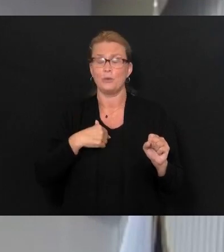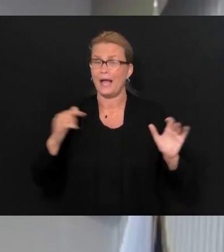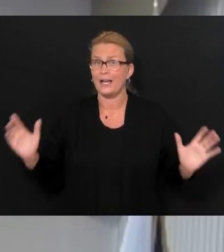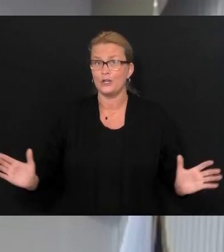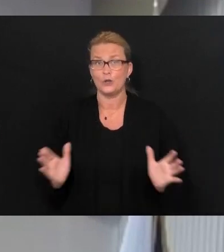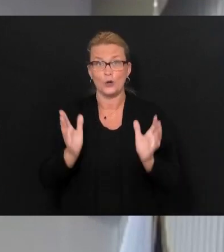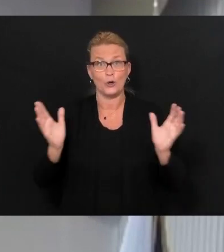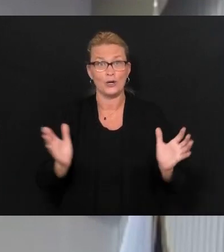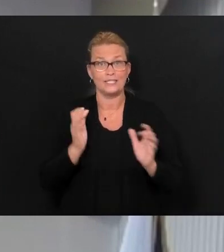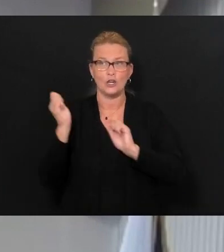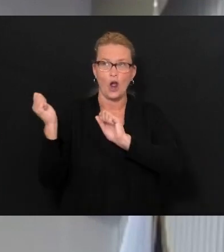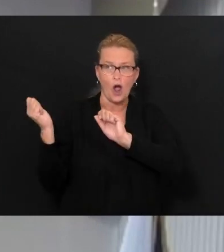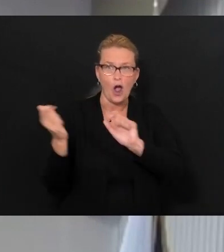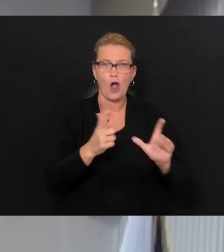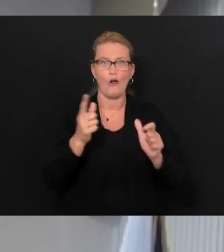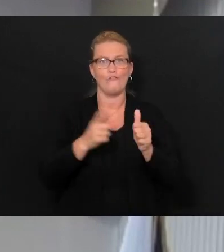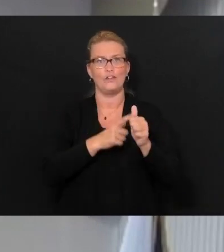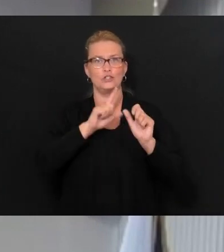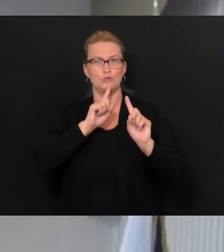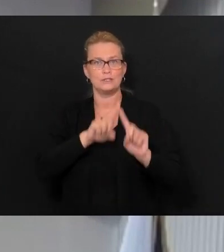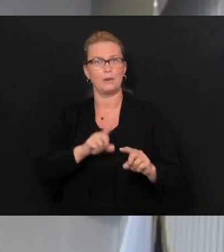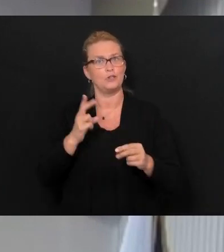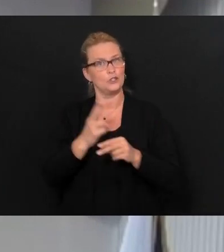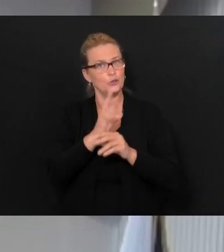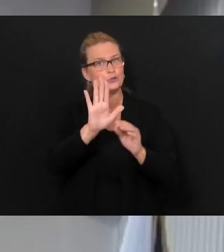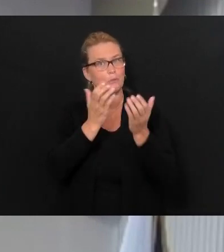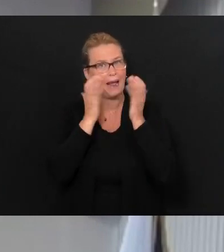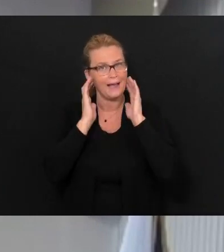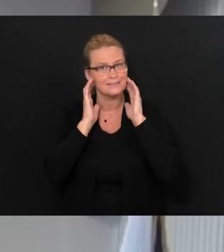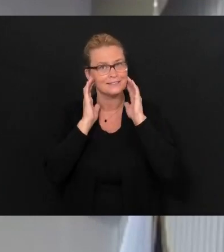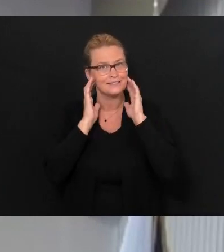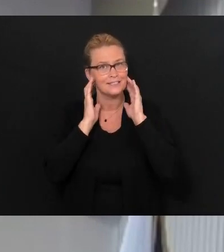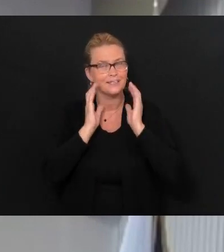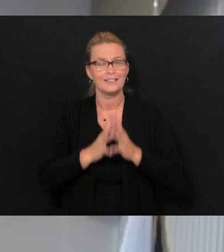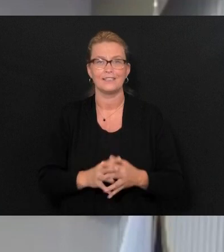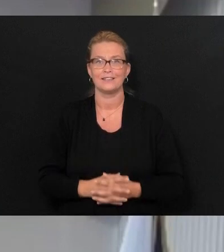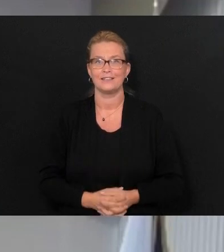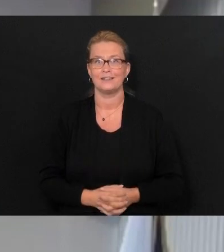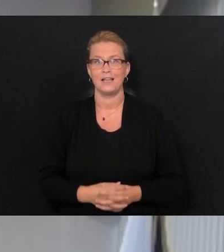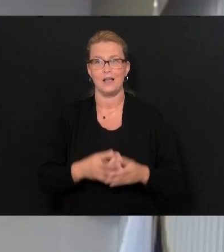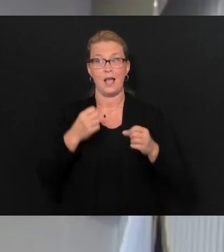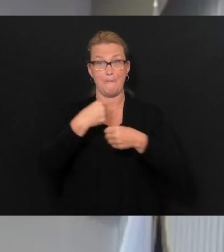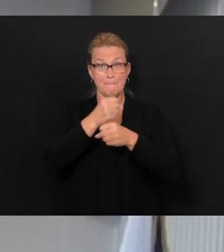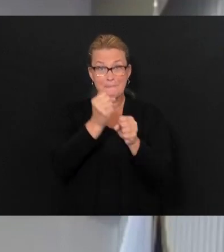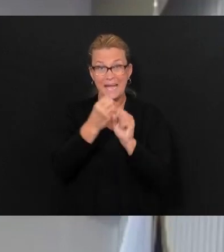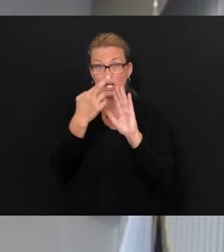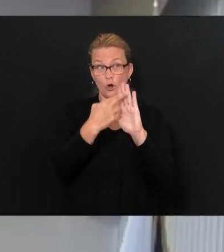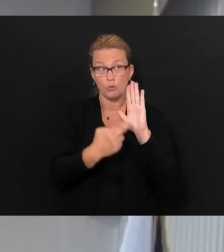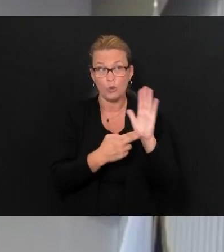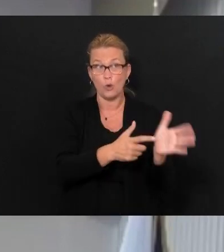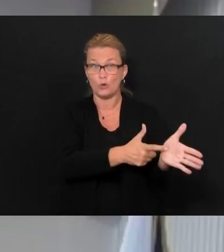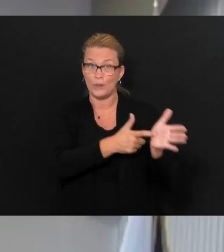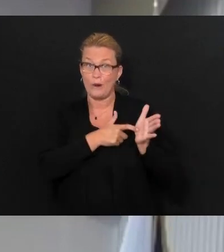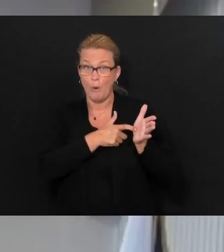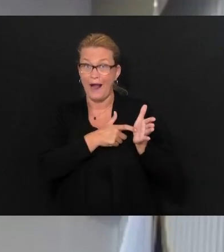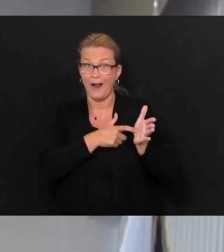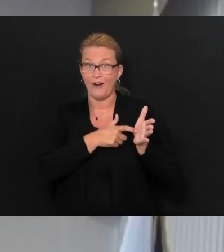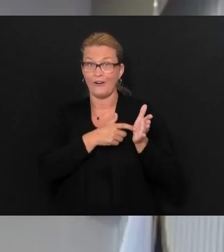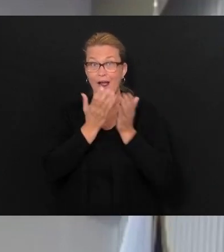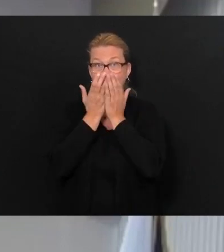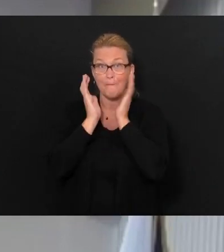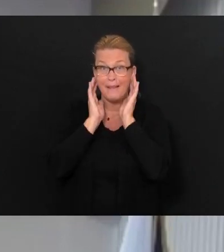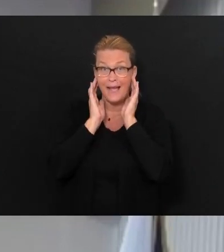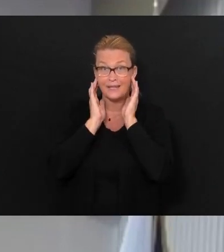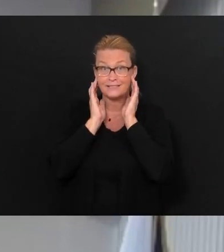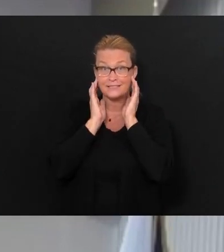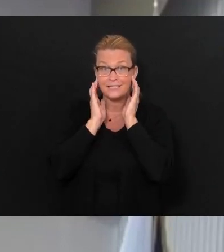everyone, all of our first responders out there, to wear your mask. Having a rule that requires the mask to be worn by folks